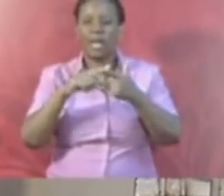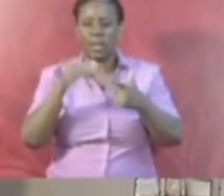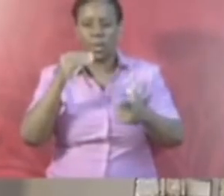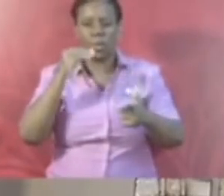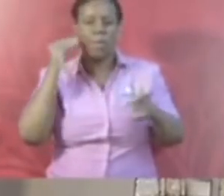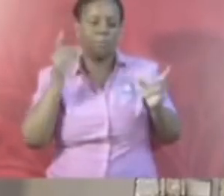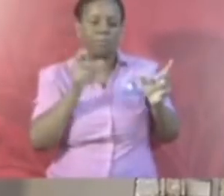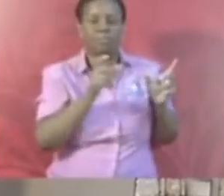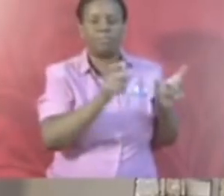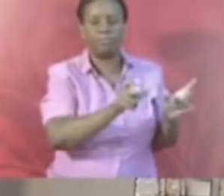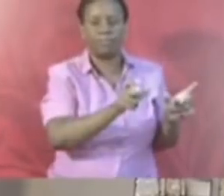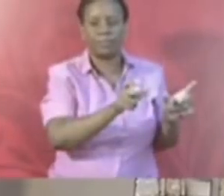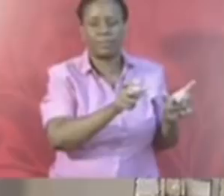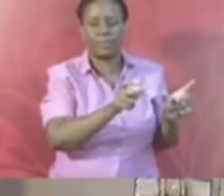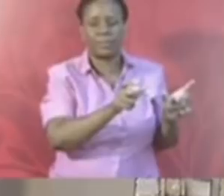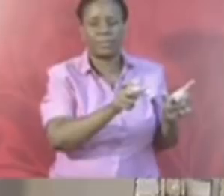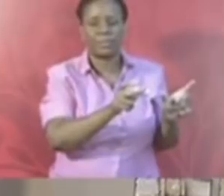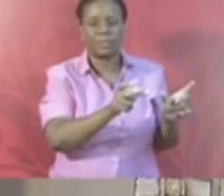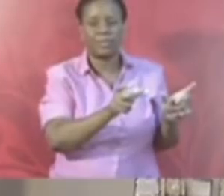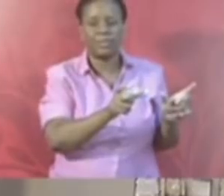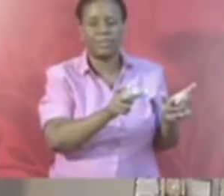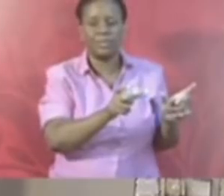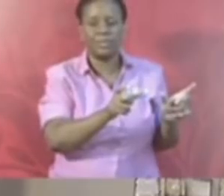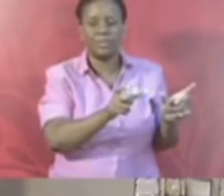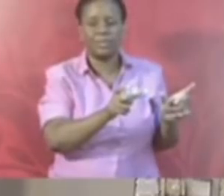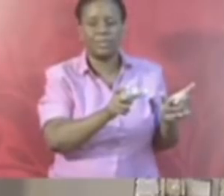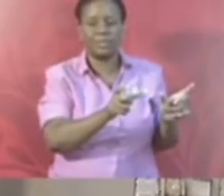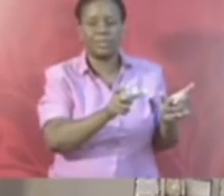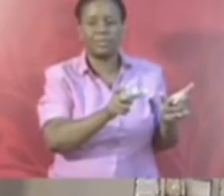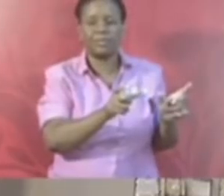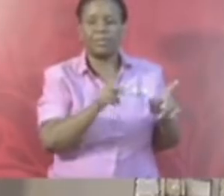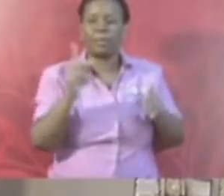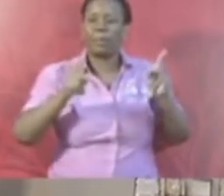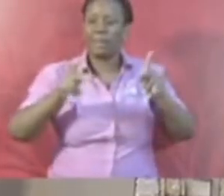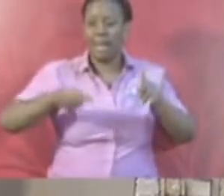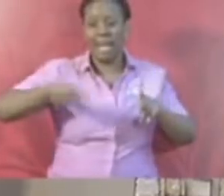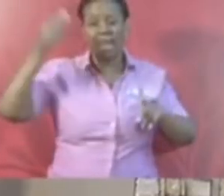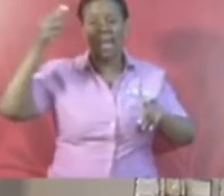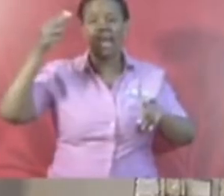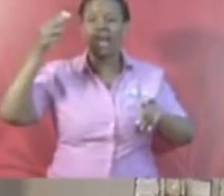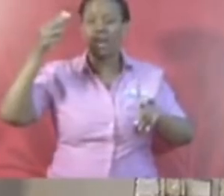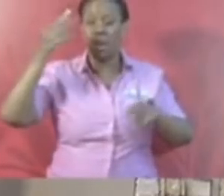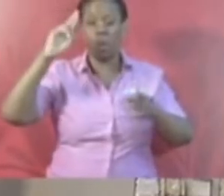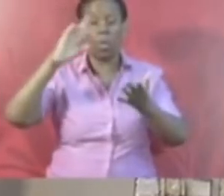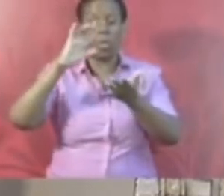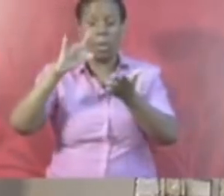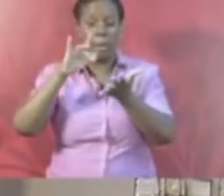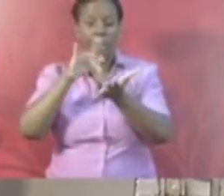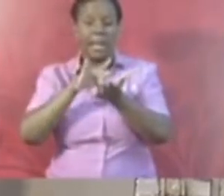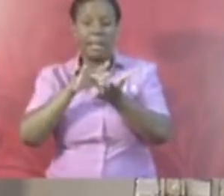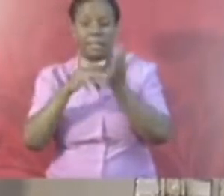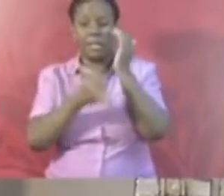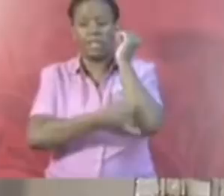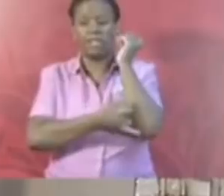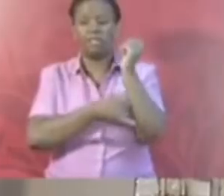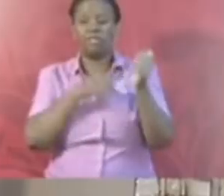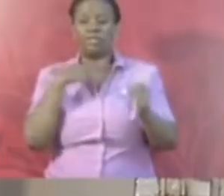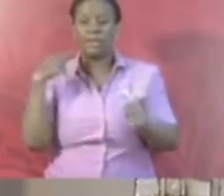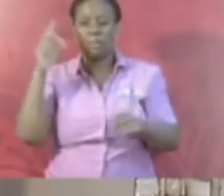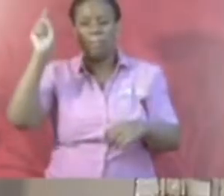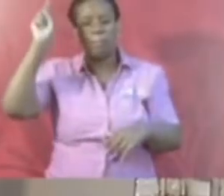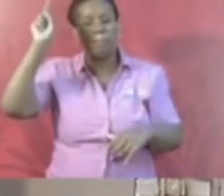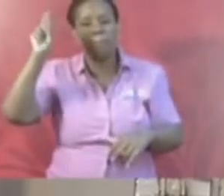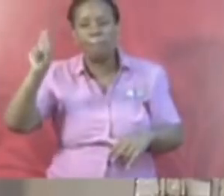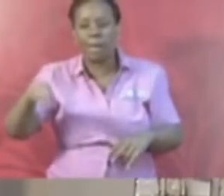persons returning from high to medium risk countries, the following will apply. You will be state quarantined for 7